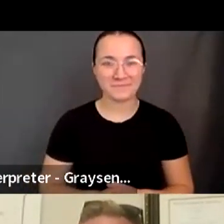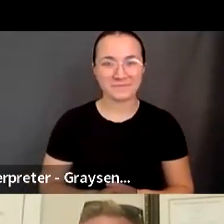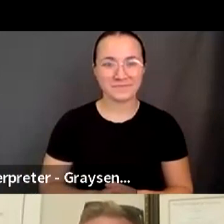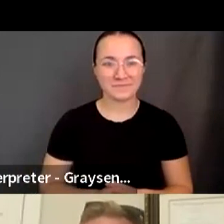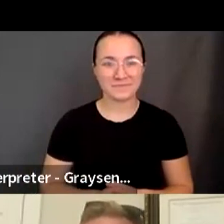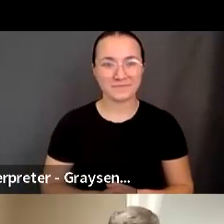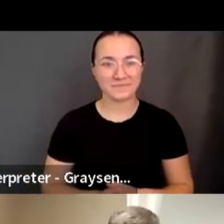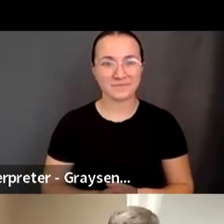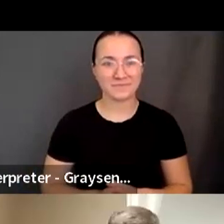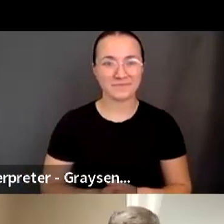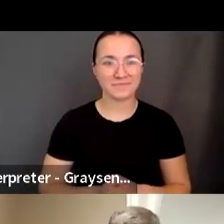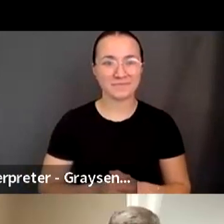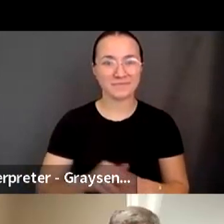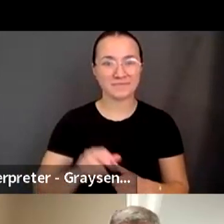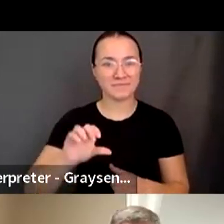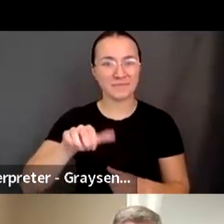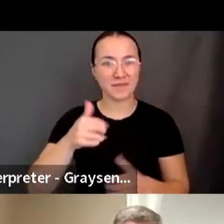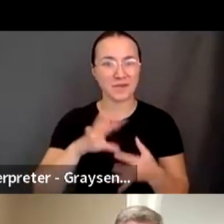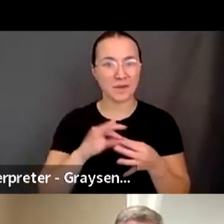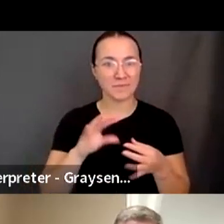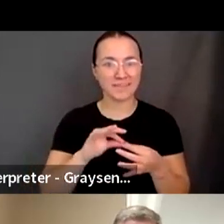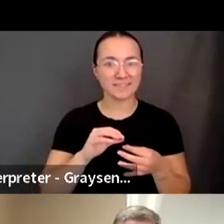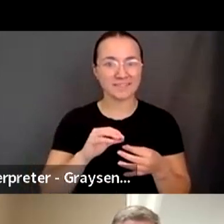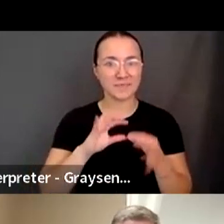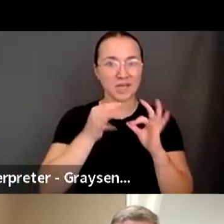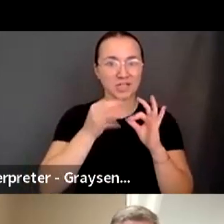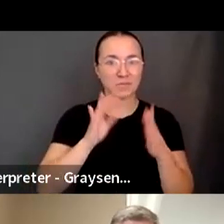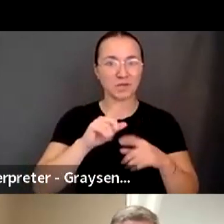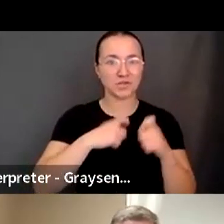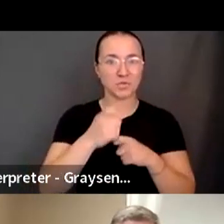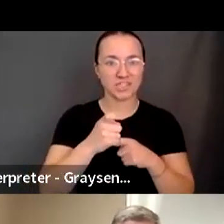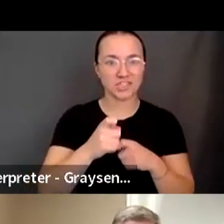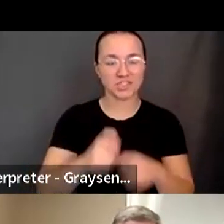If you had anything else, anybody else have anything for Miss Puritan?